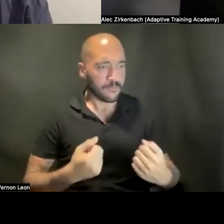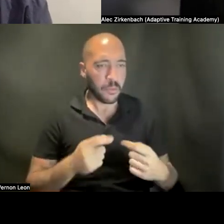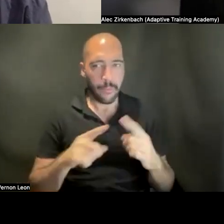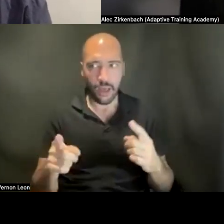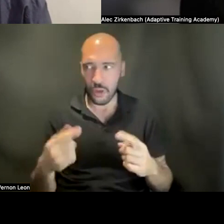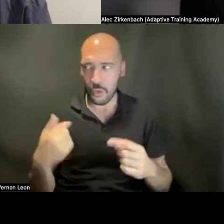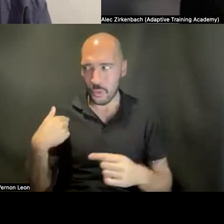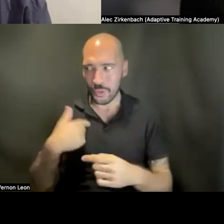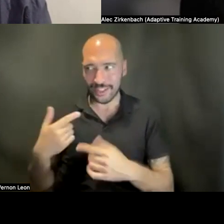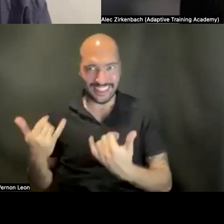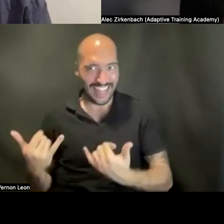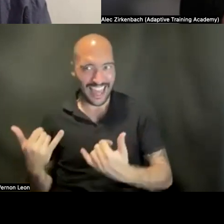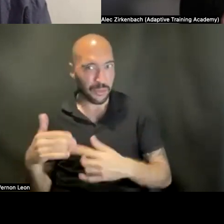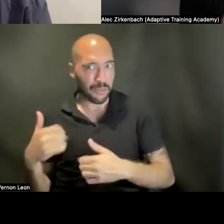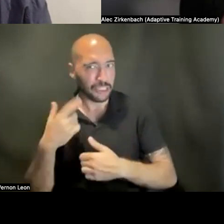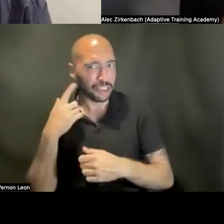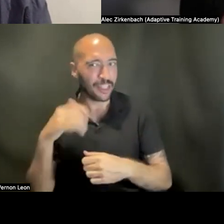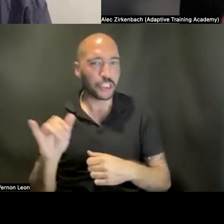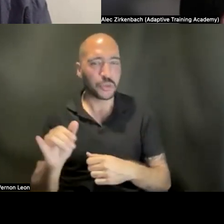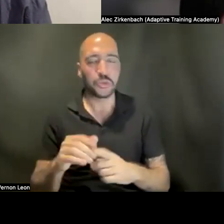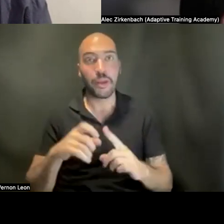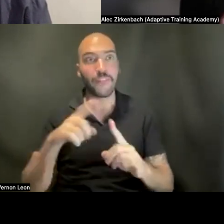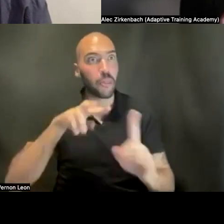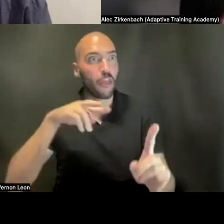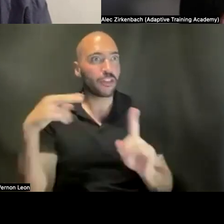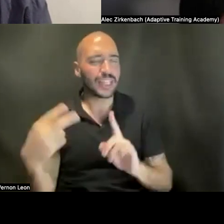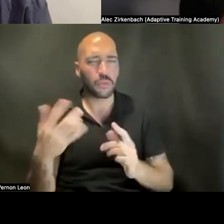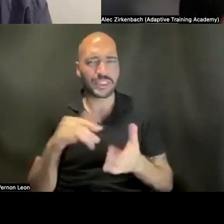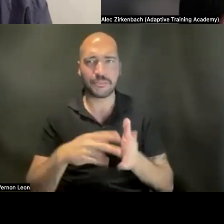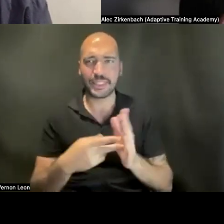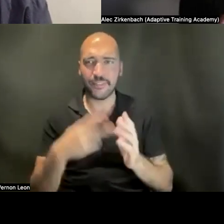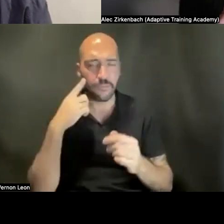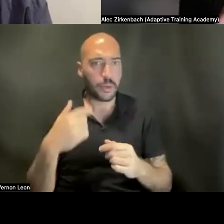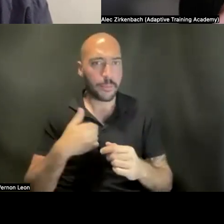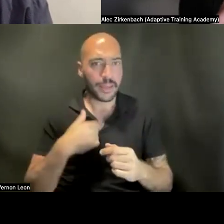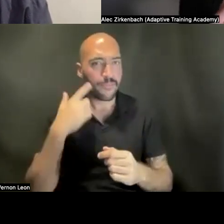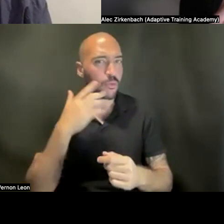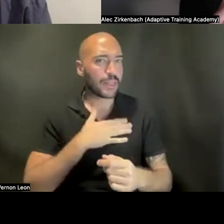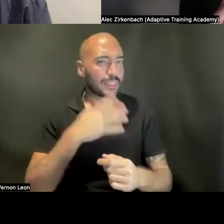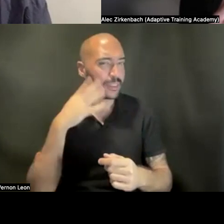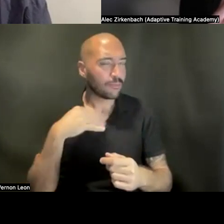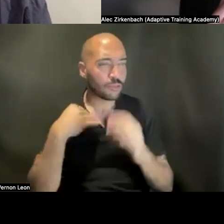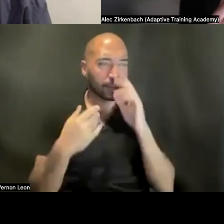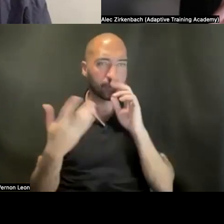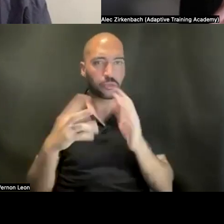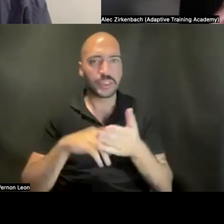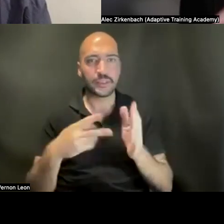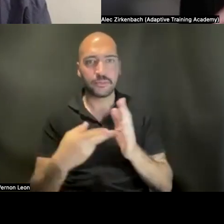other side, what does that mean for me? What does that mean for my experience? What does that